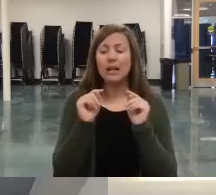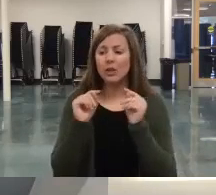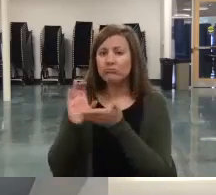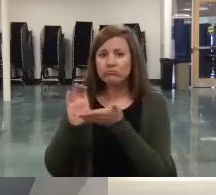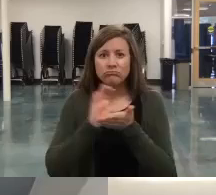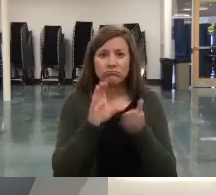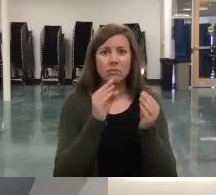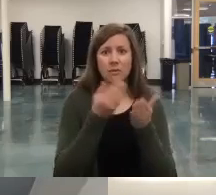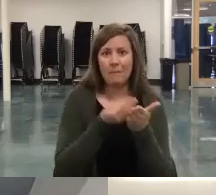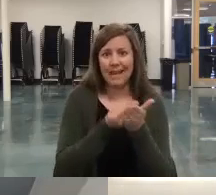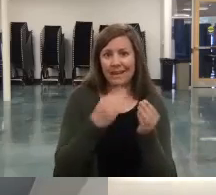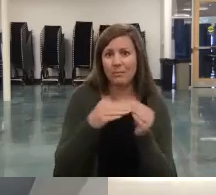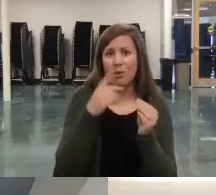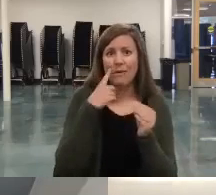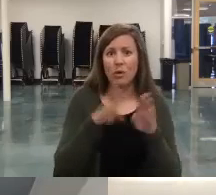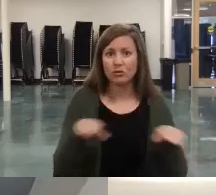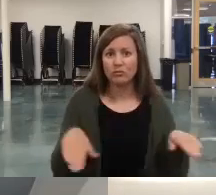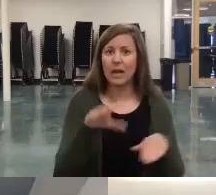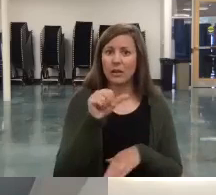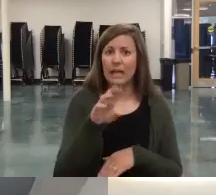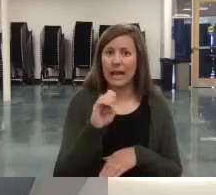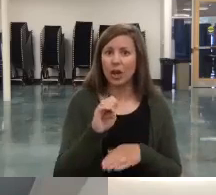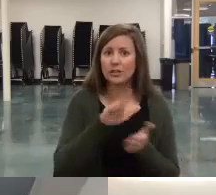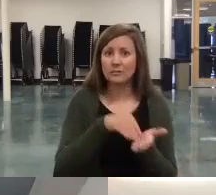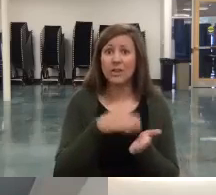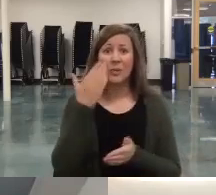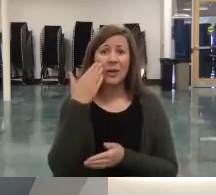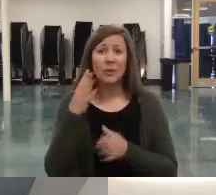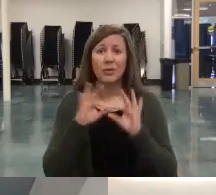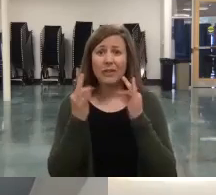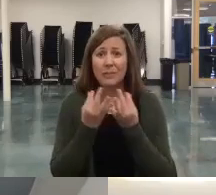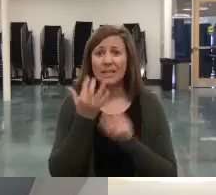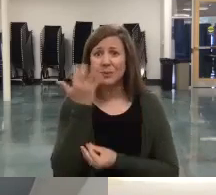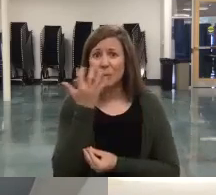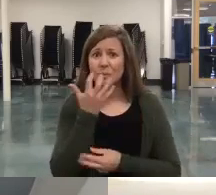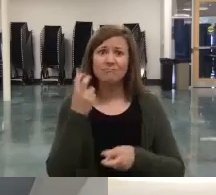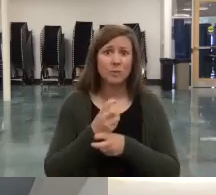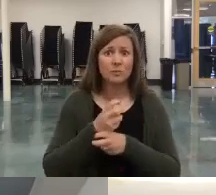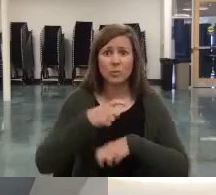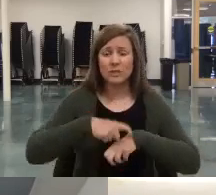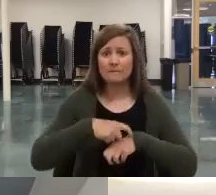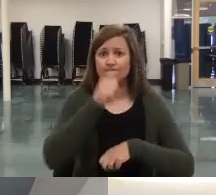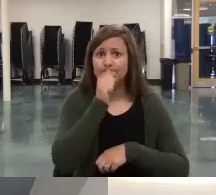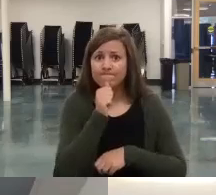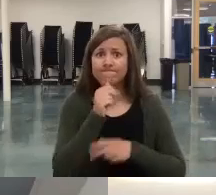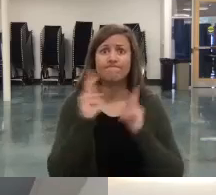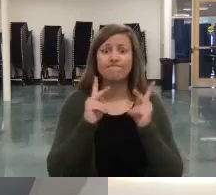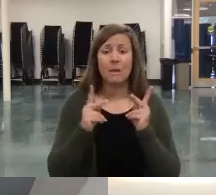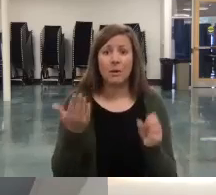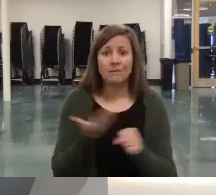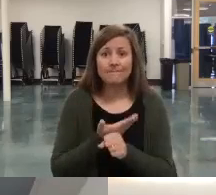more towards childcare subsidies. We knew families were going to be in trouble when we saw people losing their